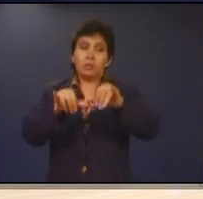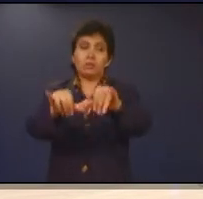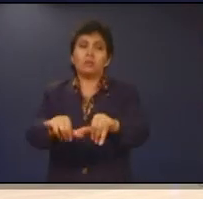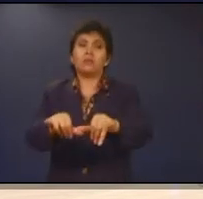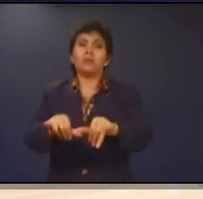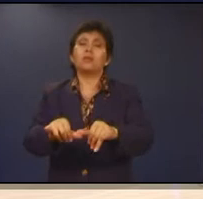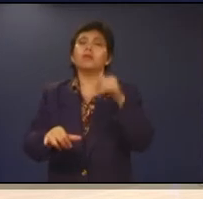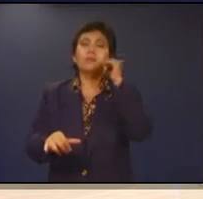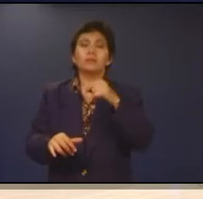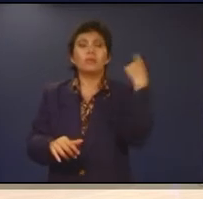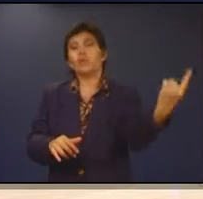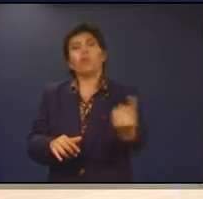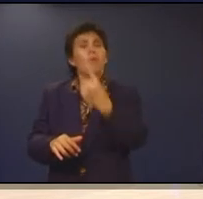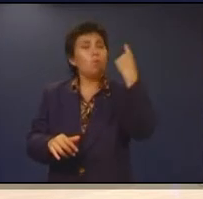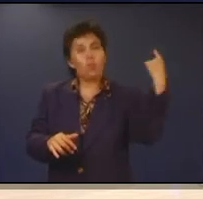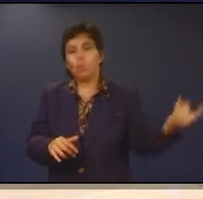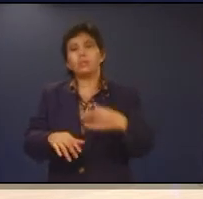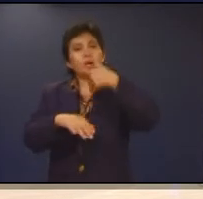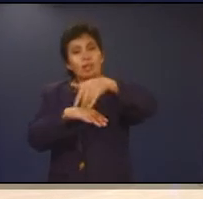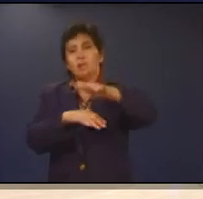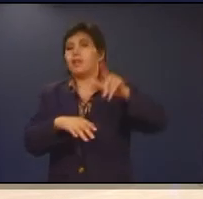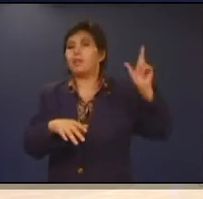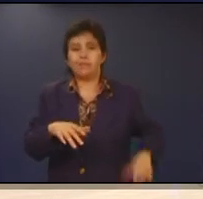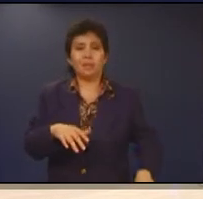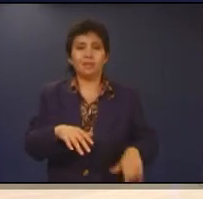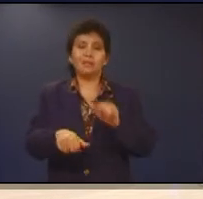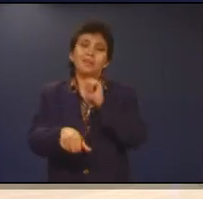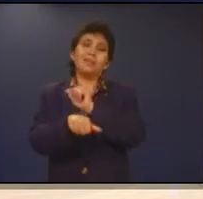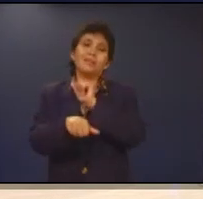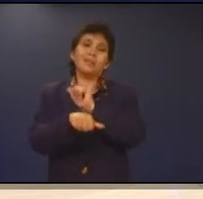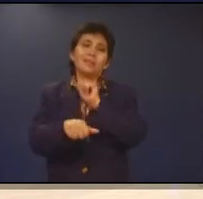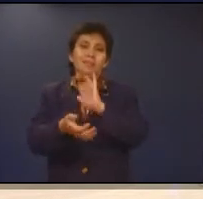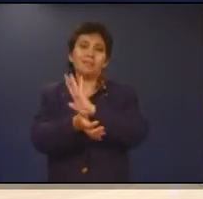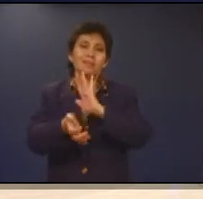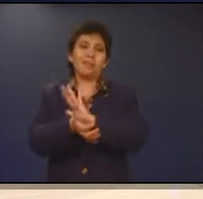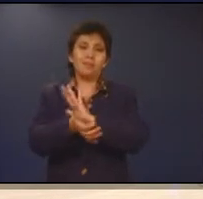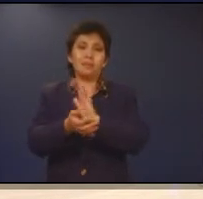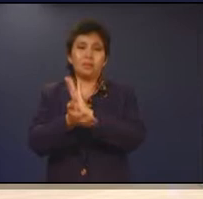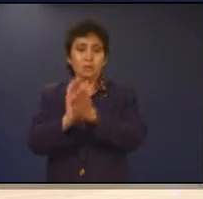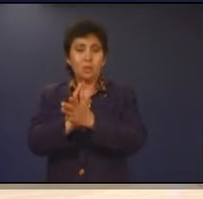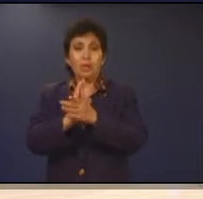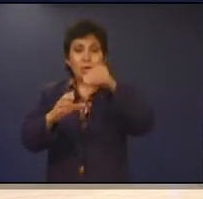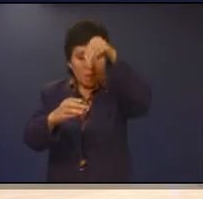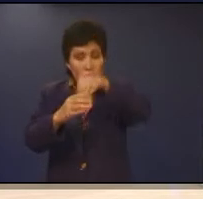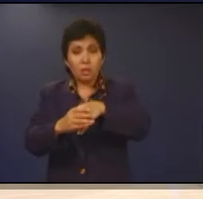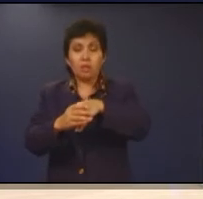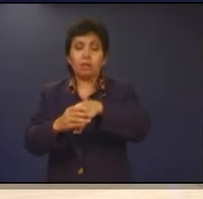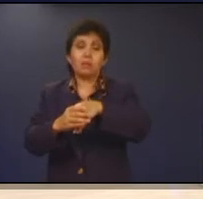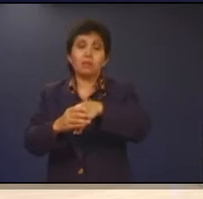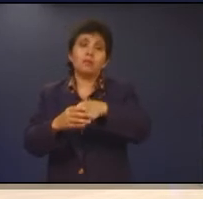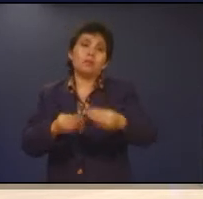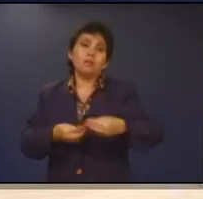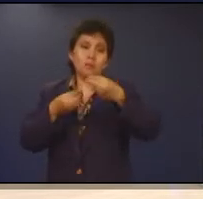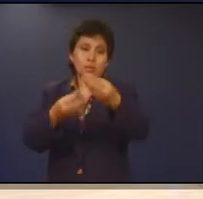the girl always pass up her assignment late. So this one we attribute to internal attribution.